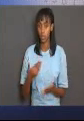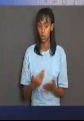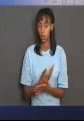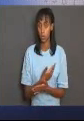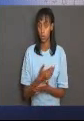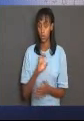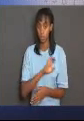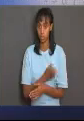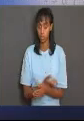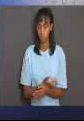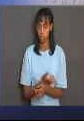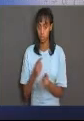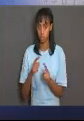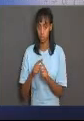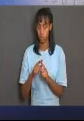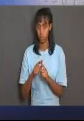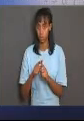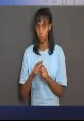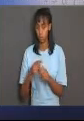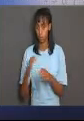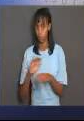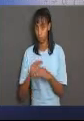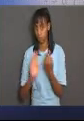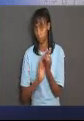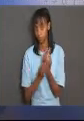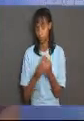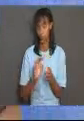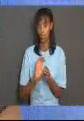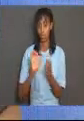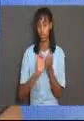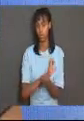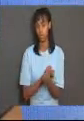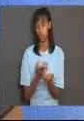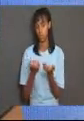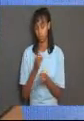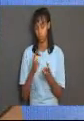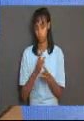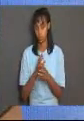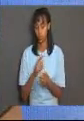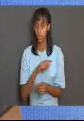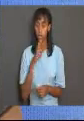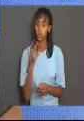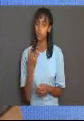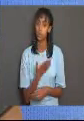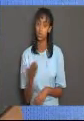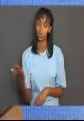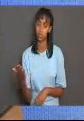at the moment to meet the world's energy needs. There are two